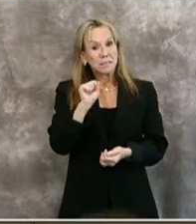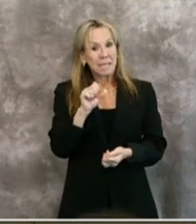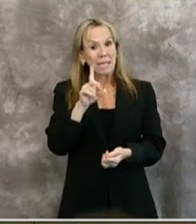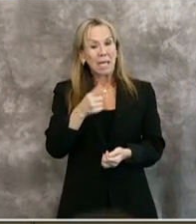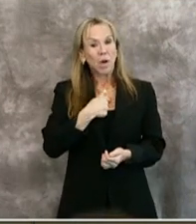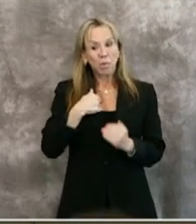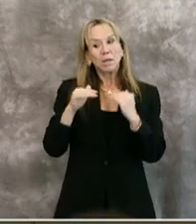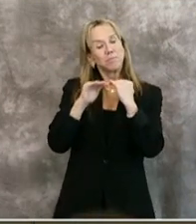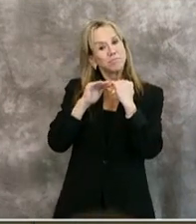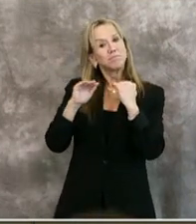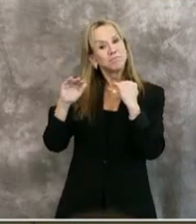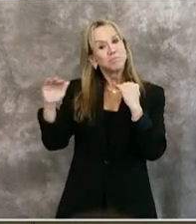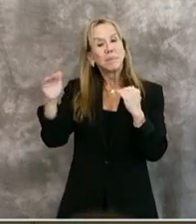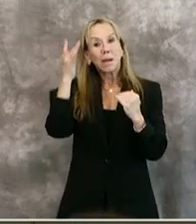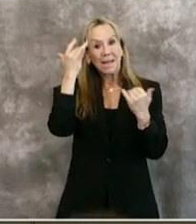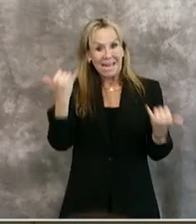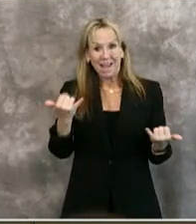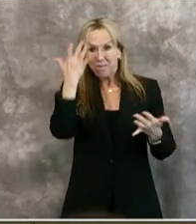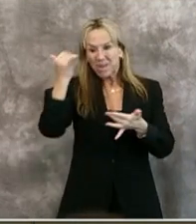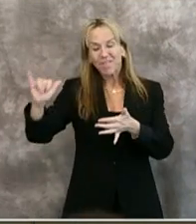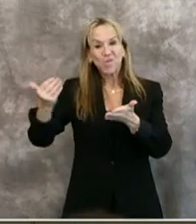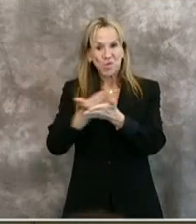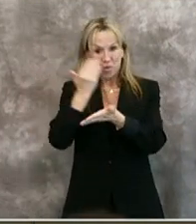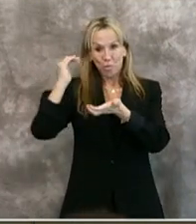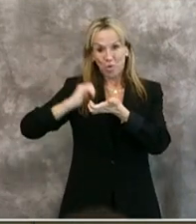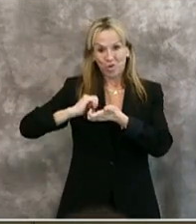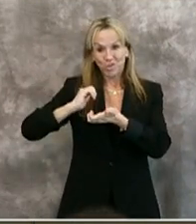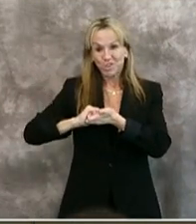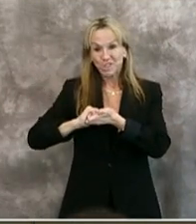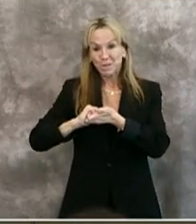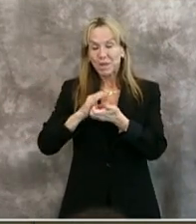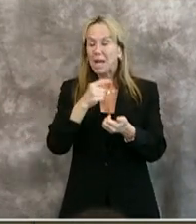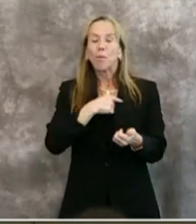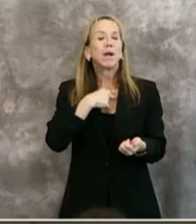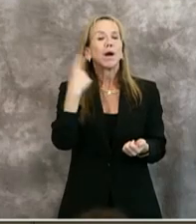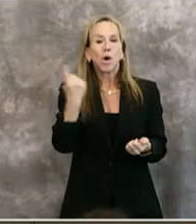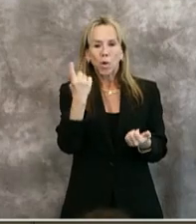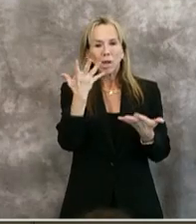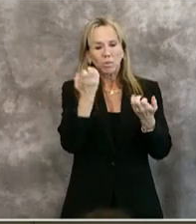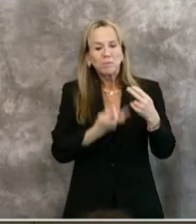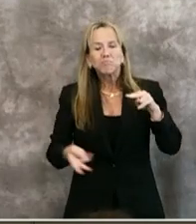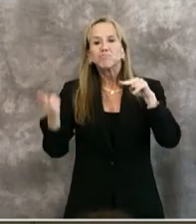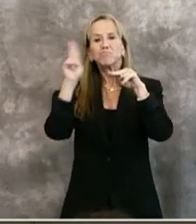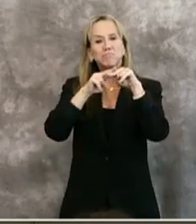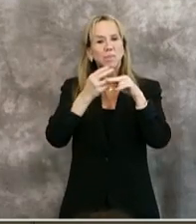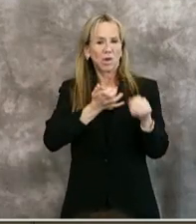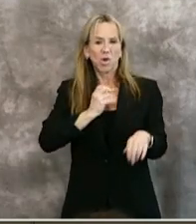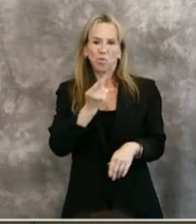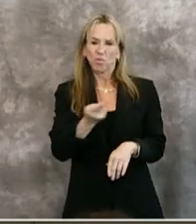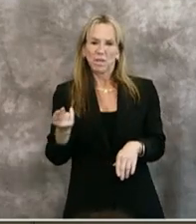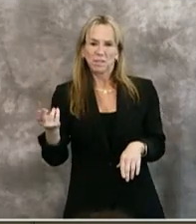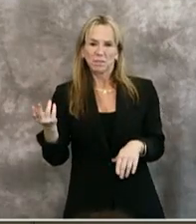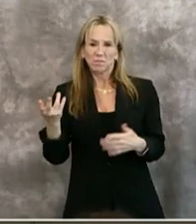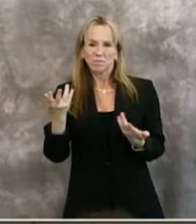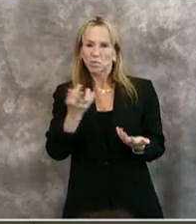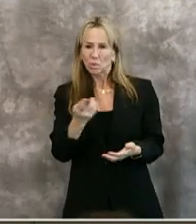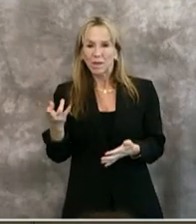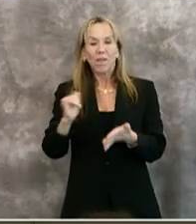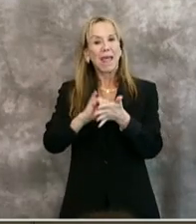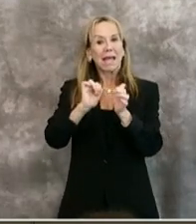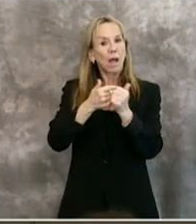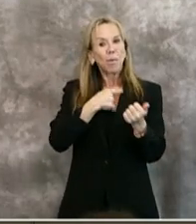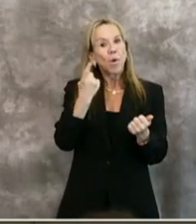stabilize because of this new partnership, but we're always looking to bolster our resources. In fact, that's how we found